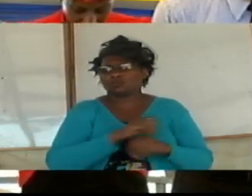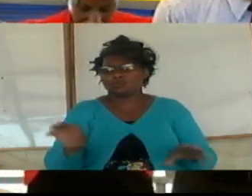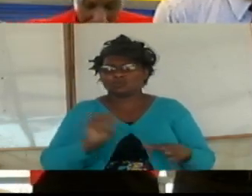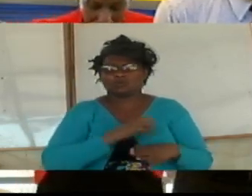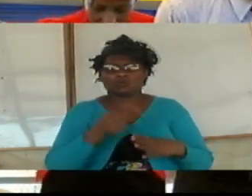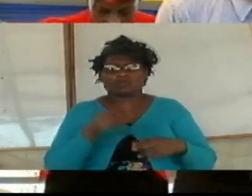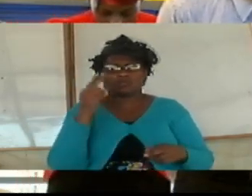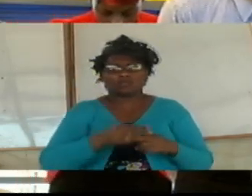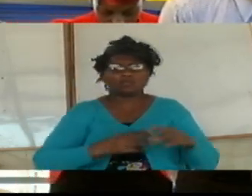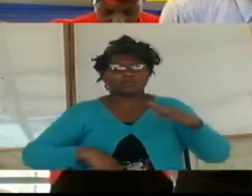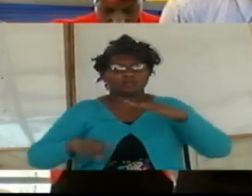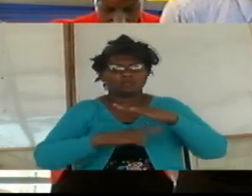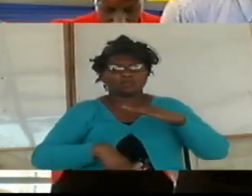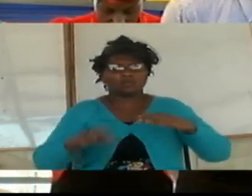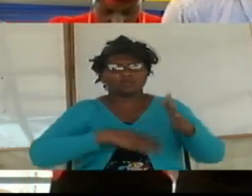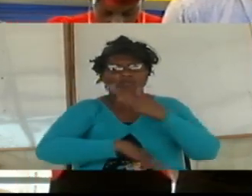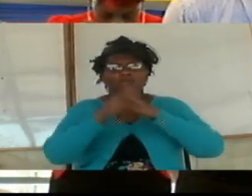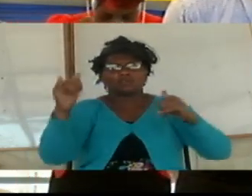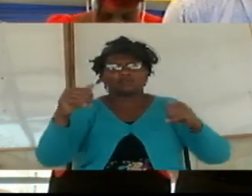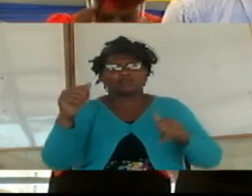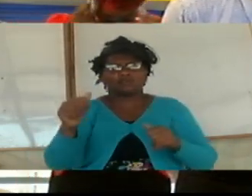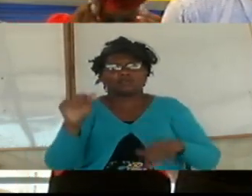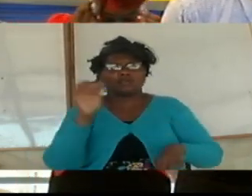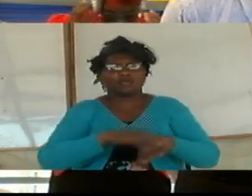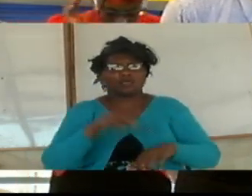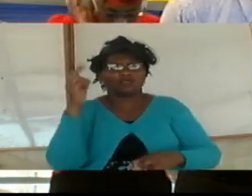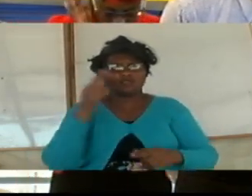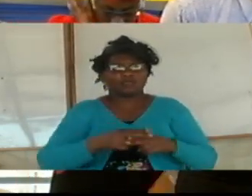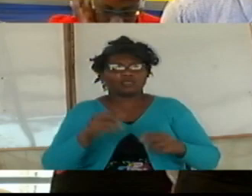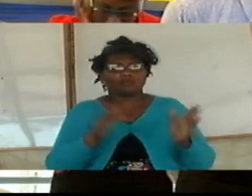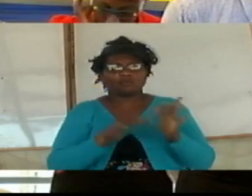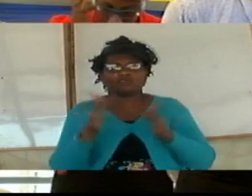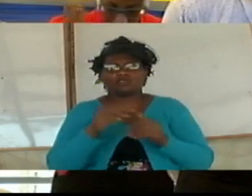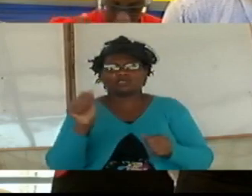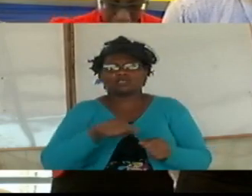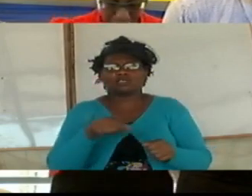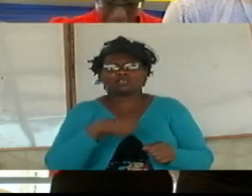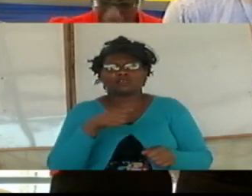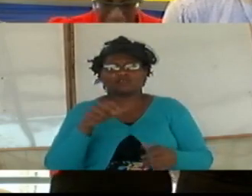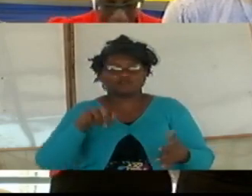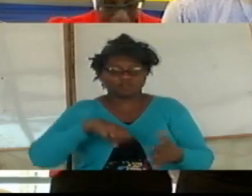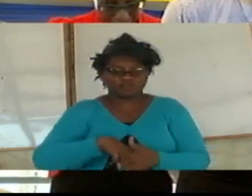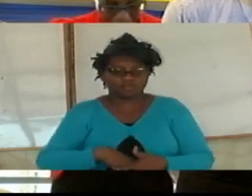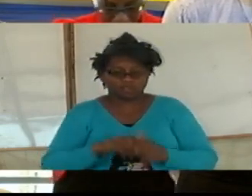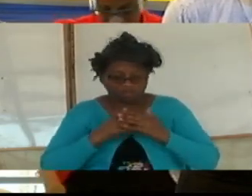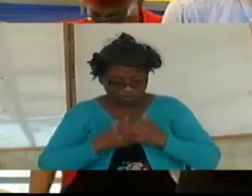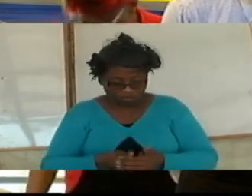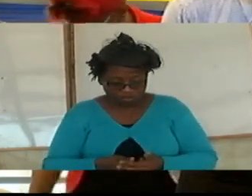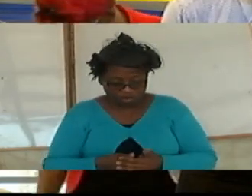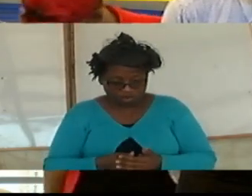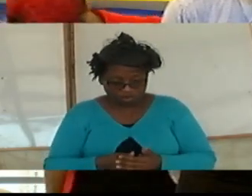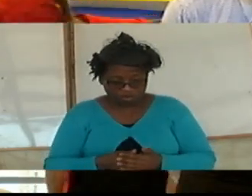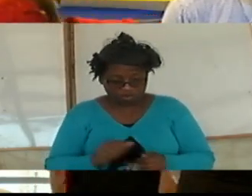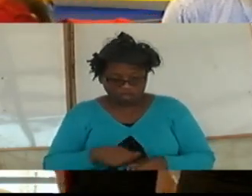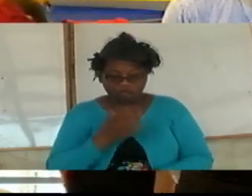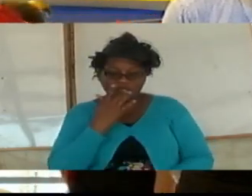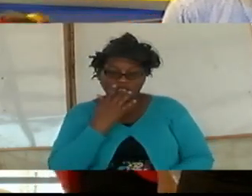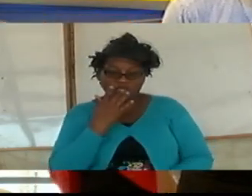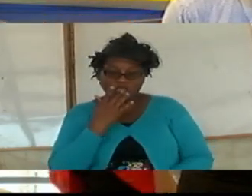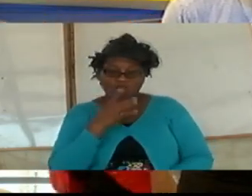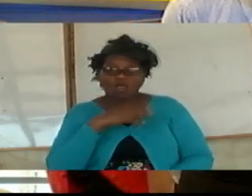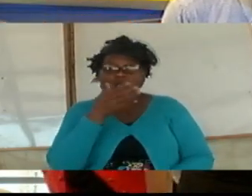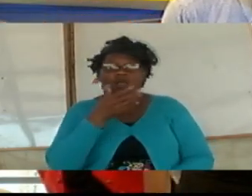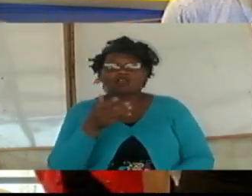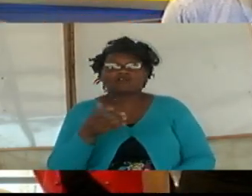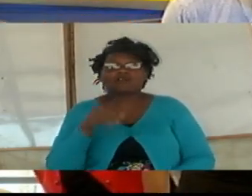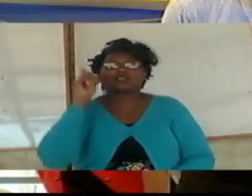heaven. At the name of Jesus, every knee will bow and every tongue will confess that you are Lord. We thank you, God, that